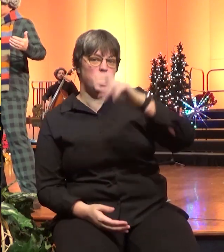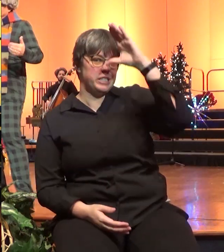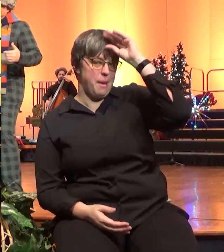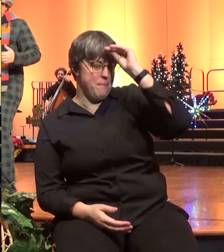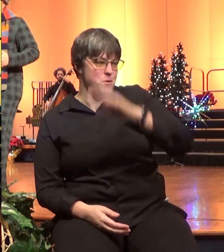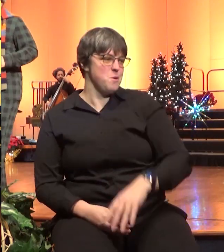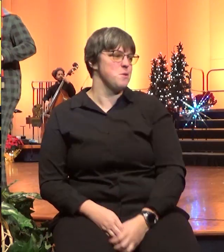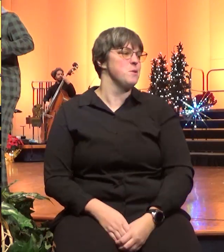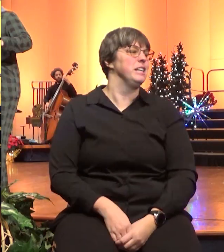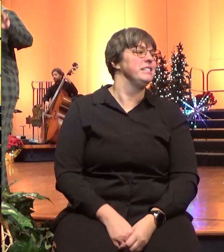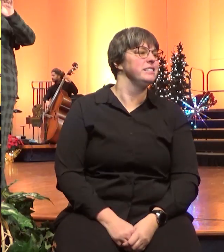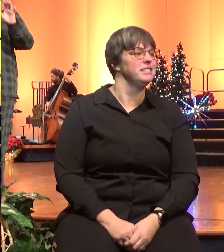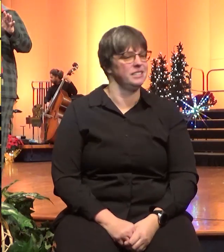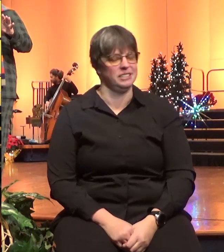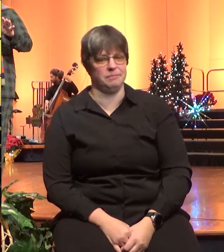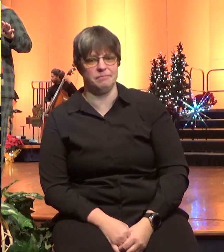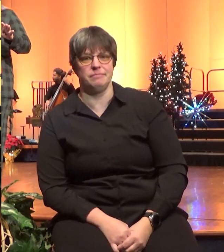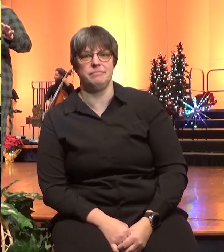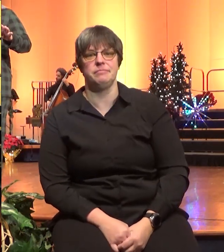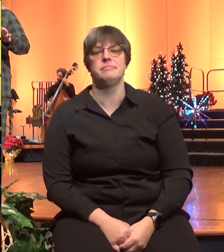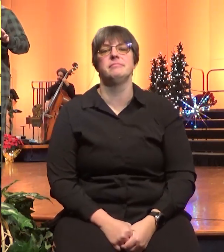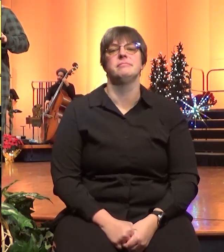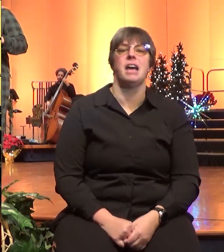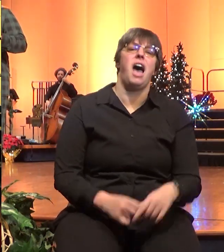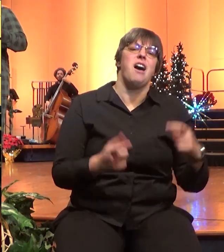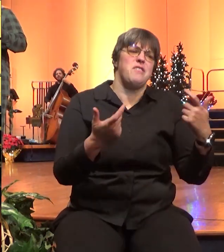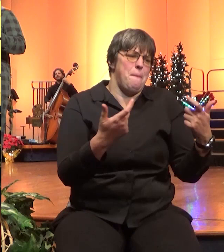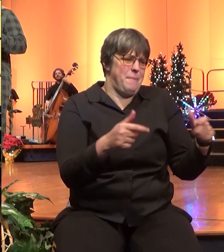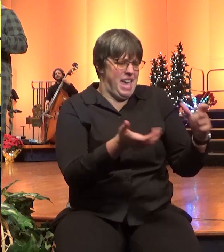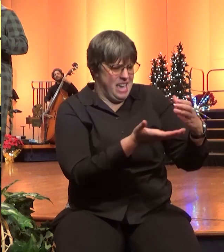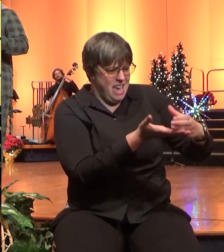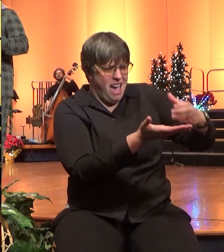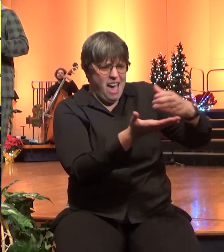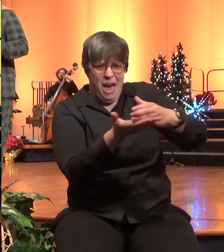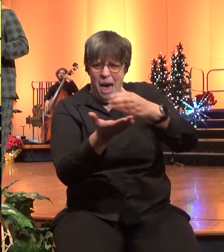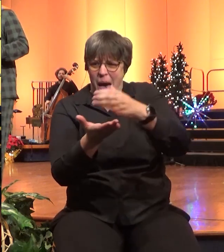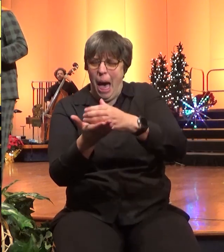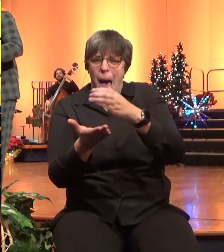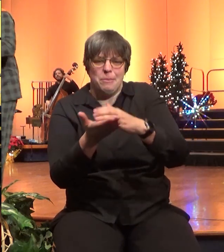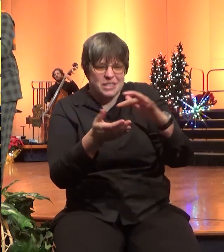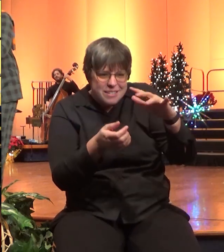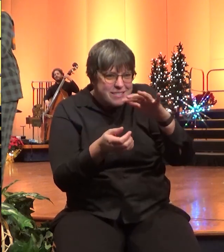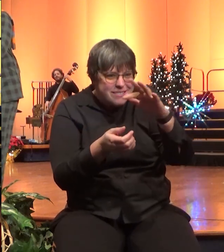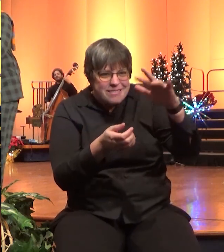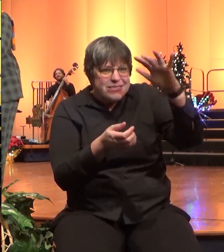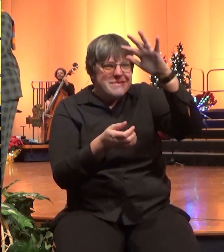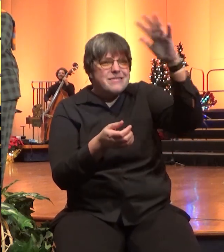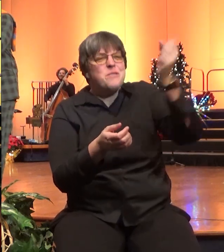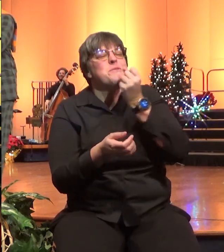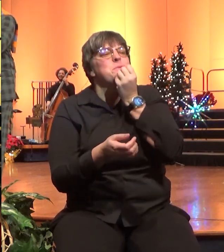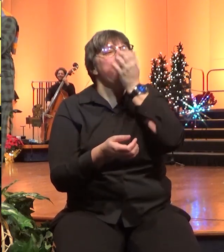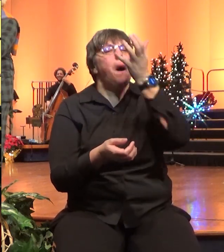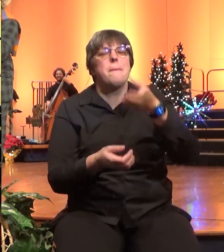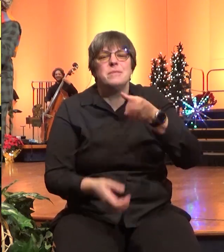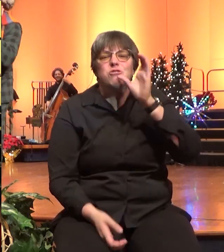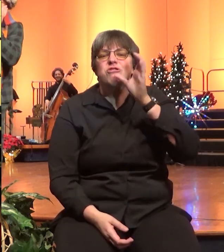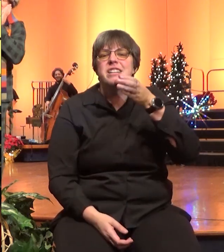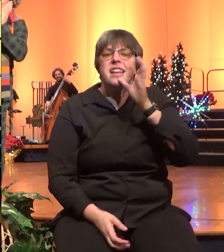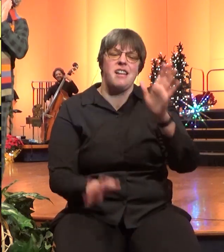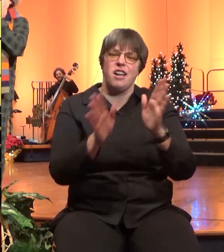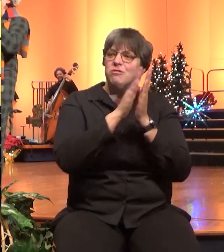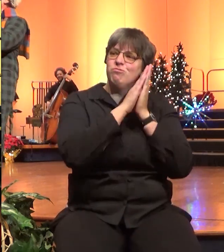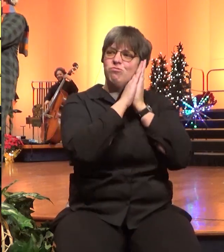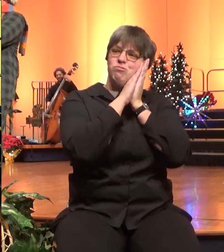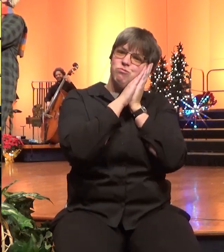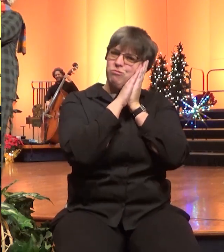boys. Big old cups of steamy cider, fall asleep by a